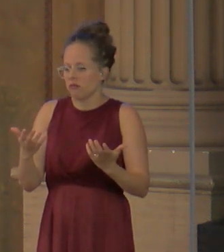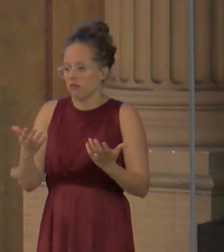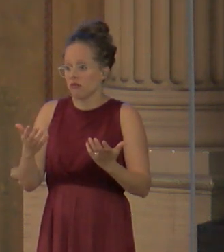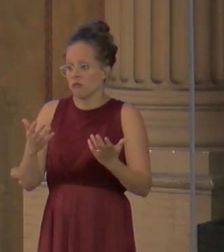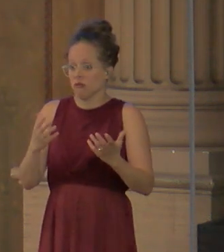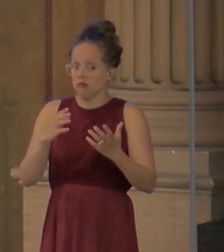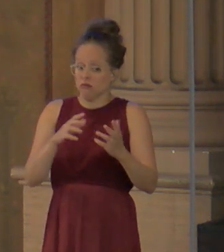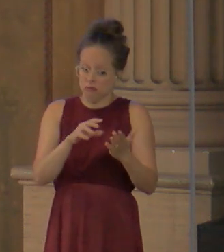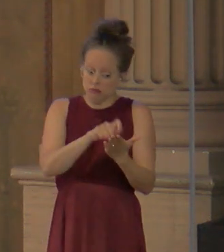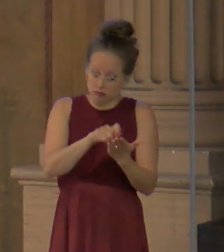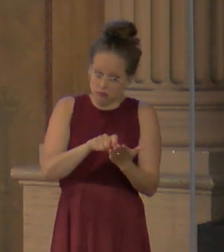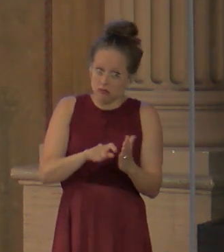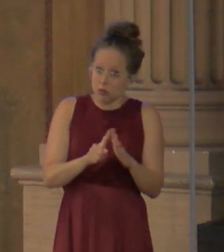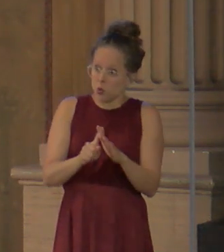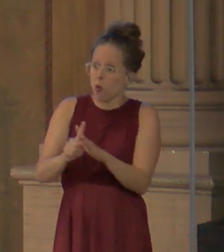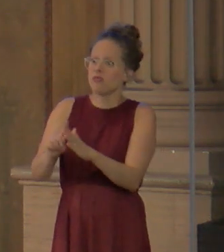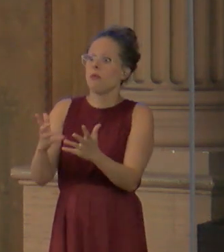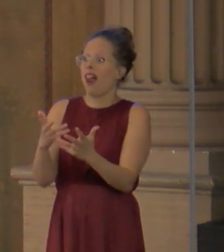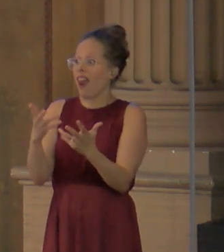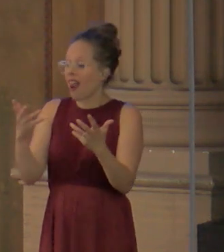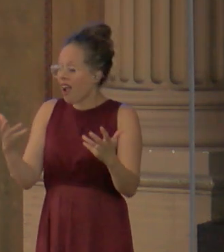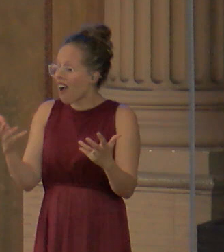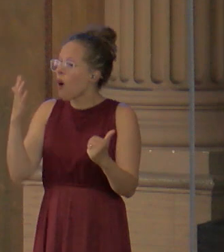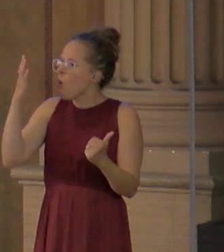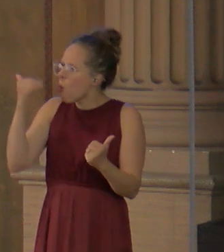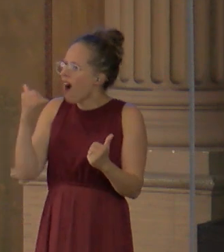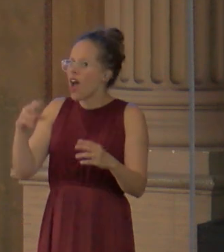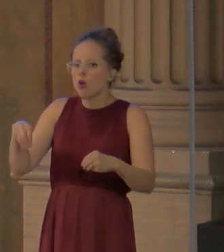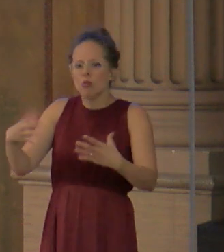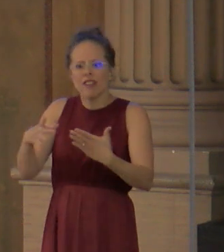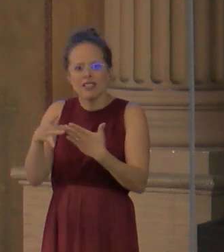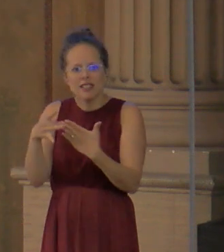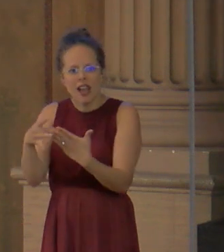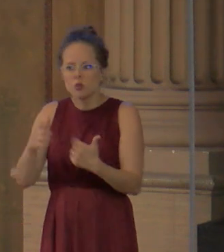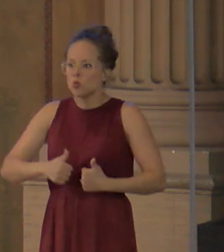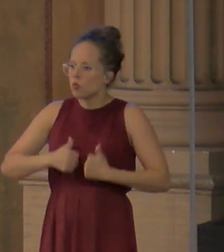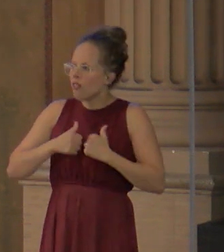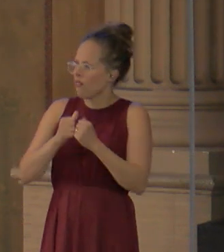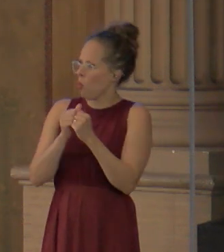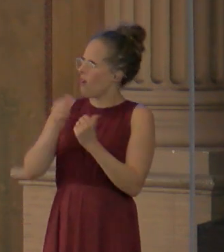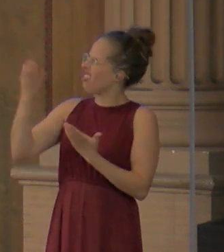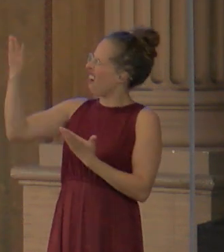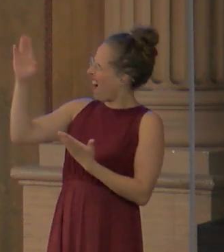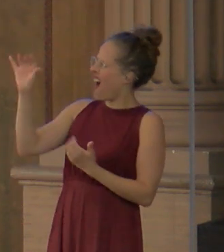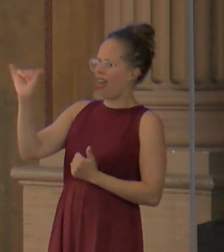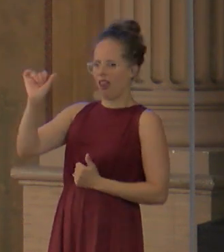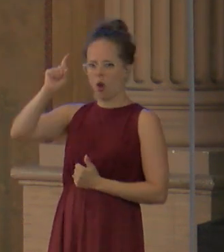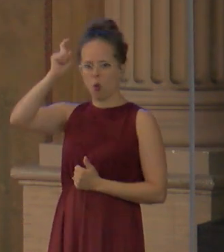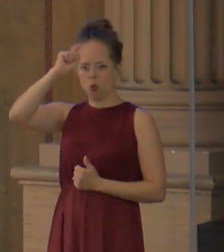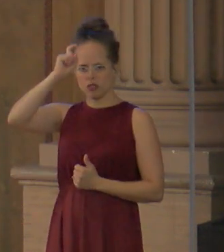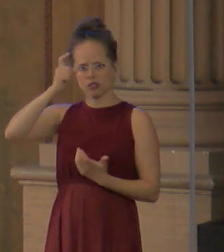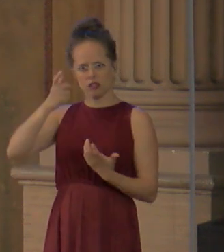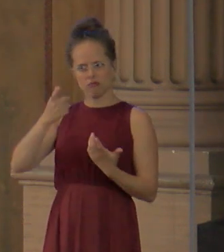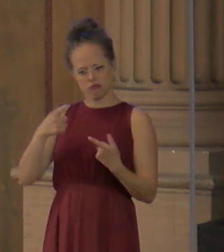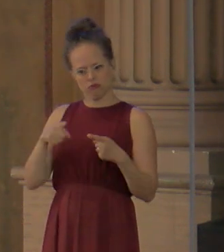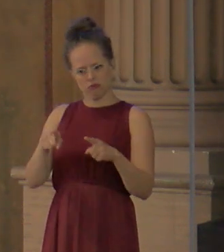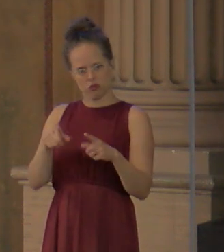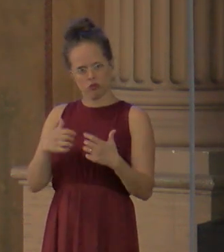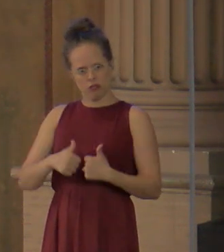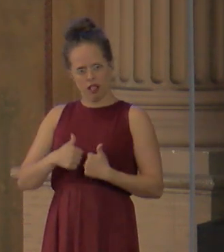it tries to understand and give guidance about what it's like to live with godly wisdom in this life. And we can kind of understand why, right? I